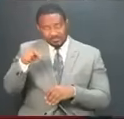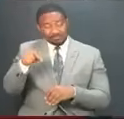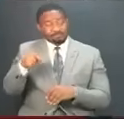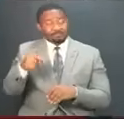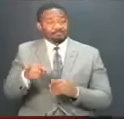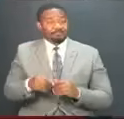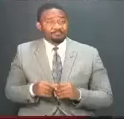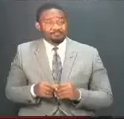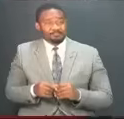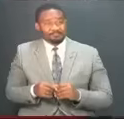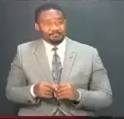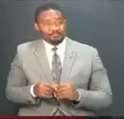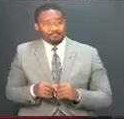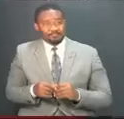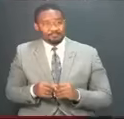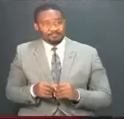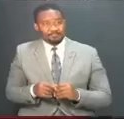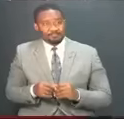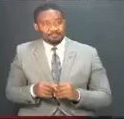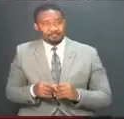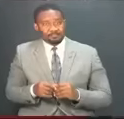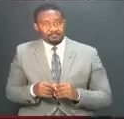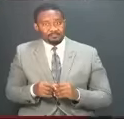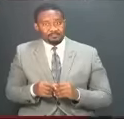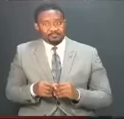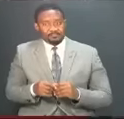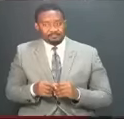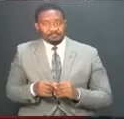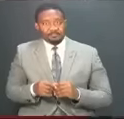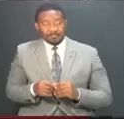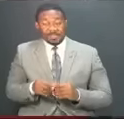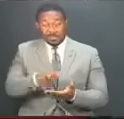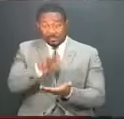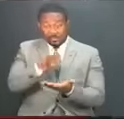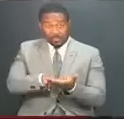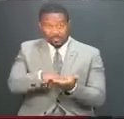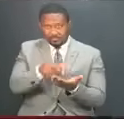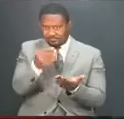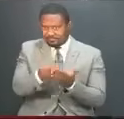paper, that the Honorable House approves a sum of